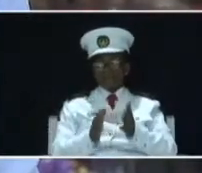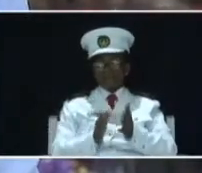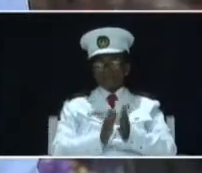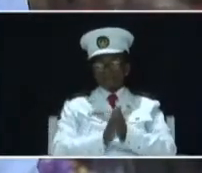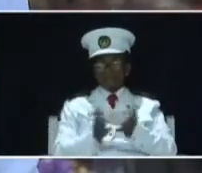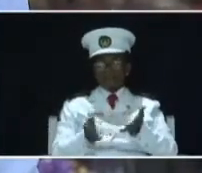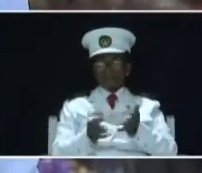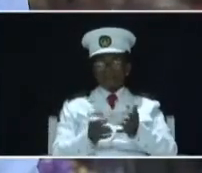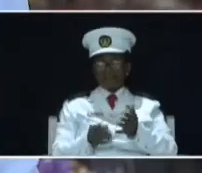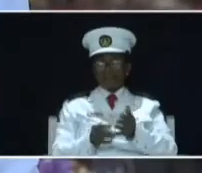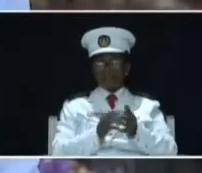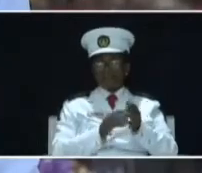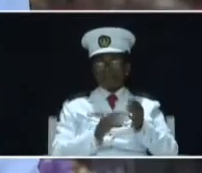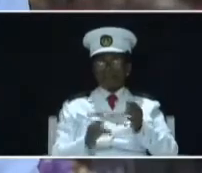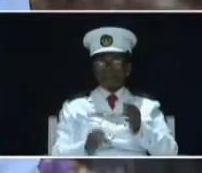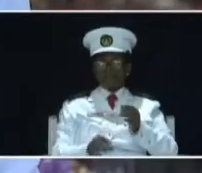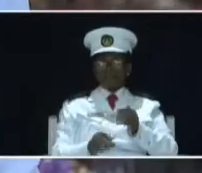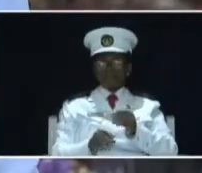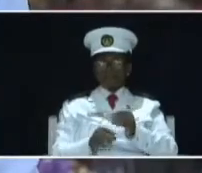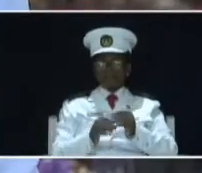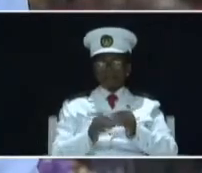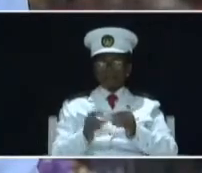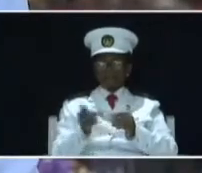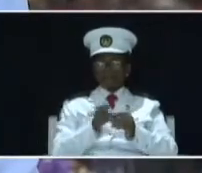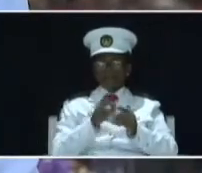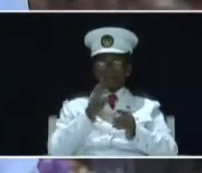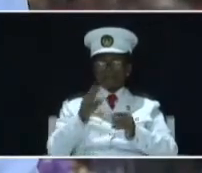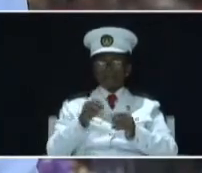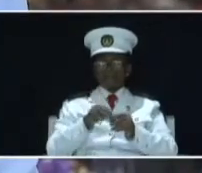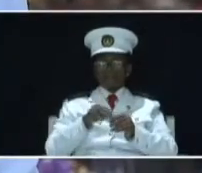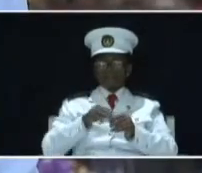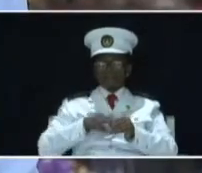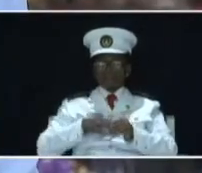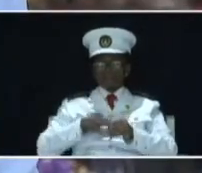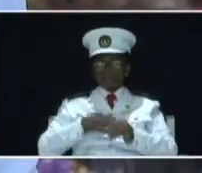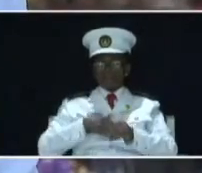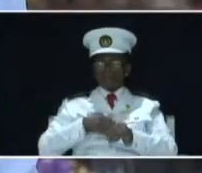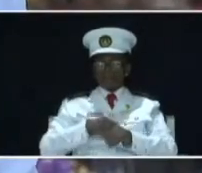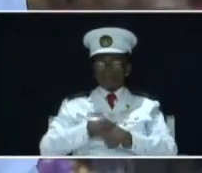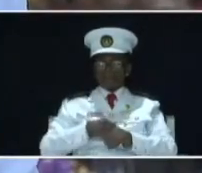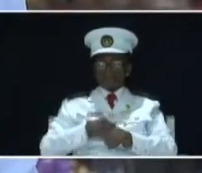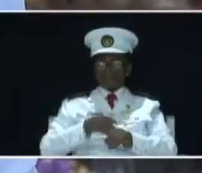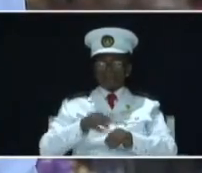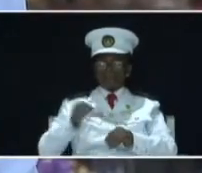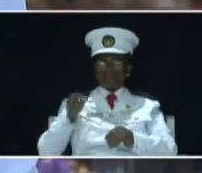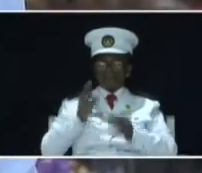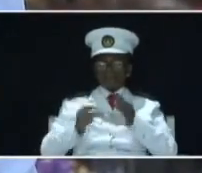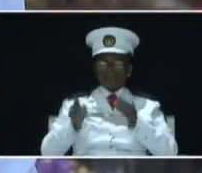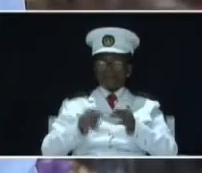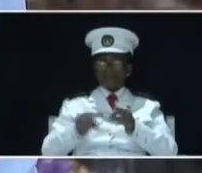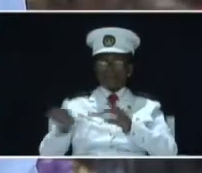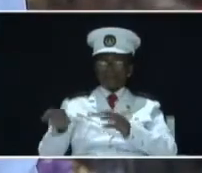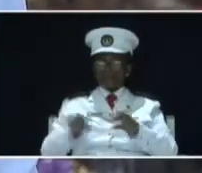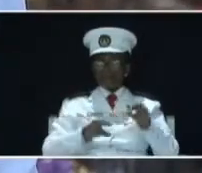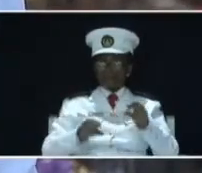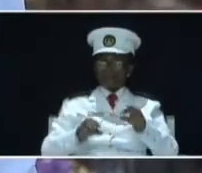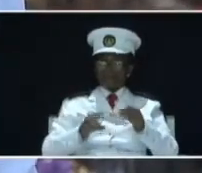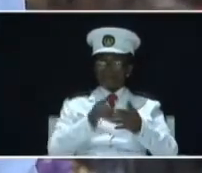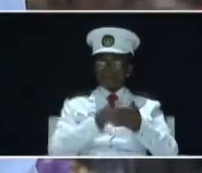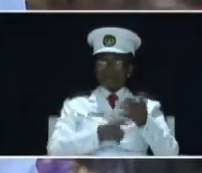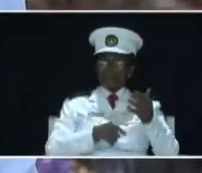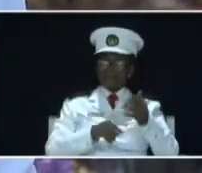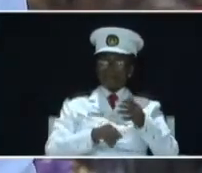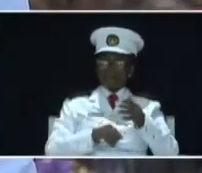my friends if you obey, if you do whatsoever